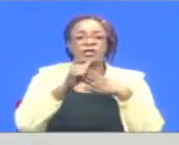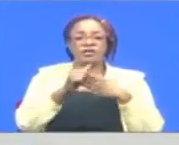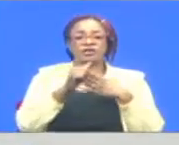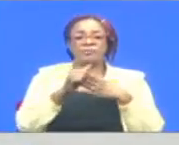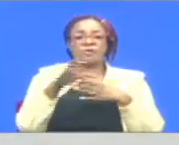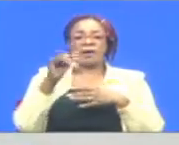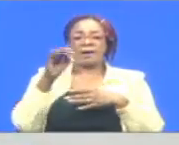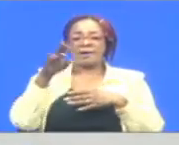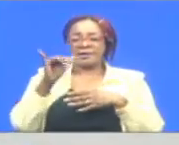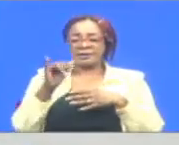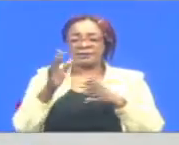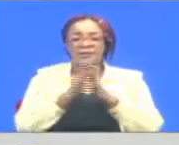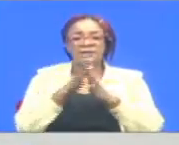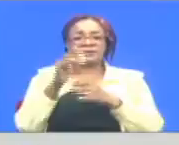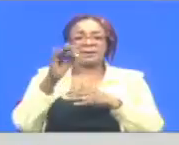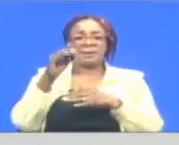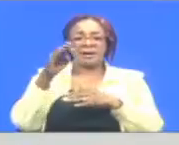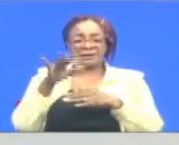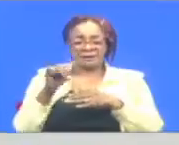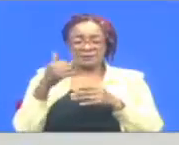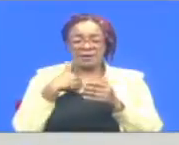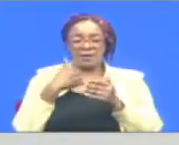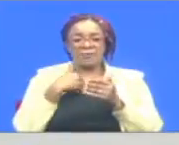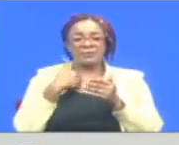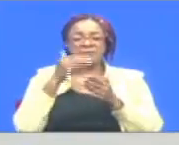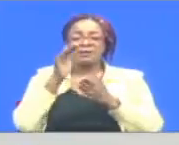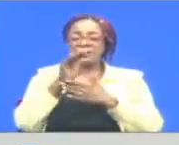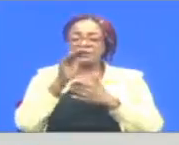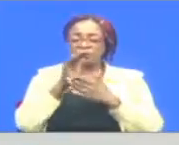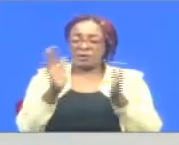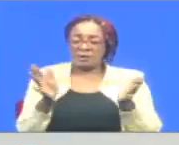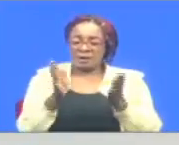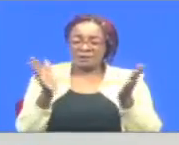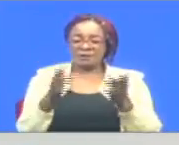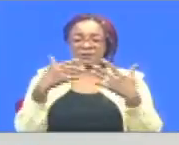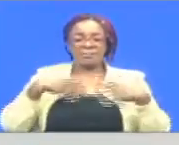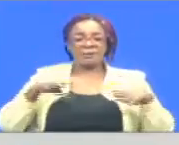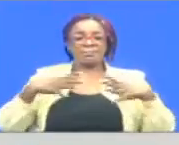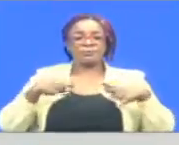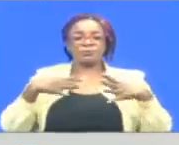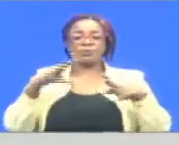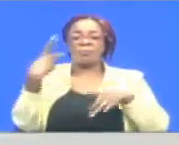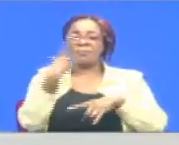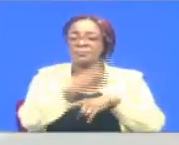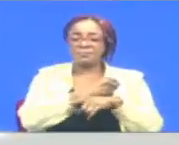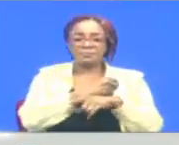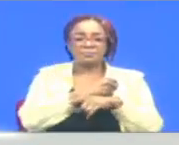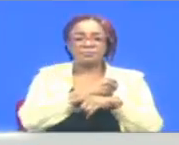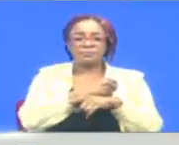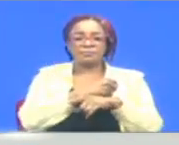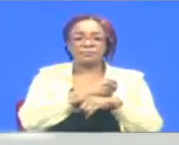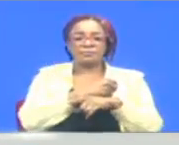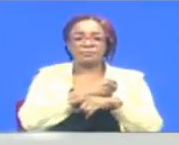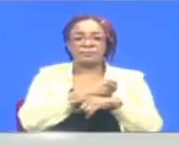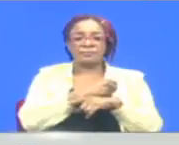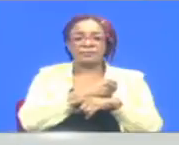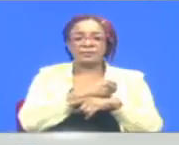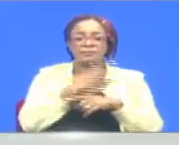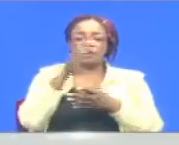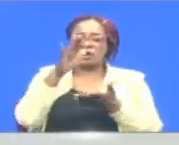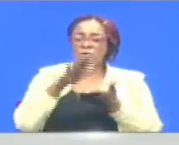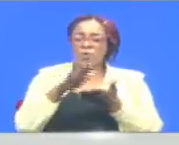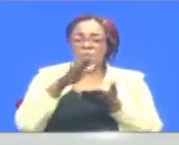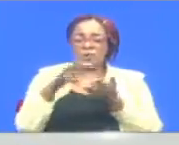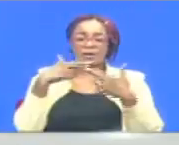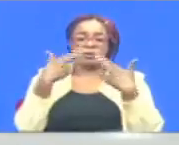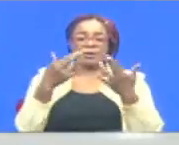and semi-arid land counties has been urged to encourage the residents to take up vaccines following their low recorded numbers.